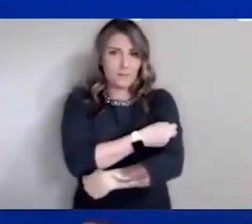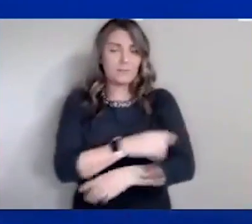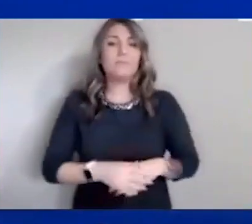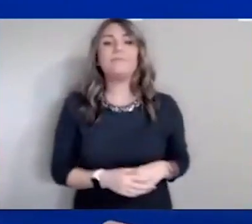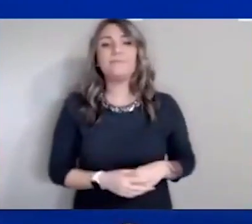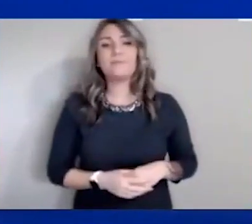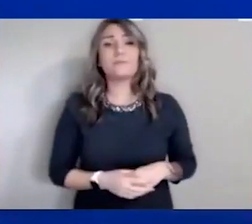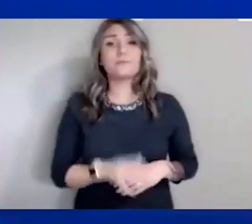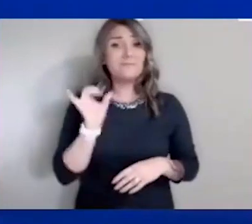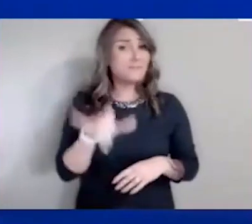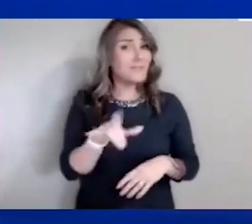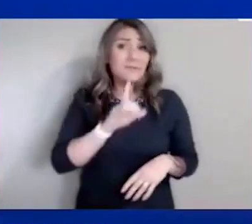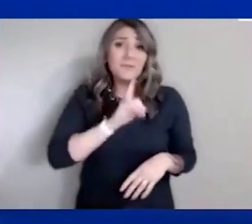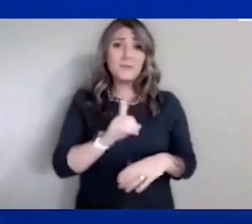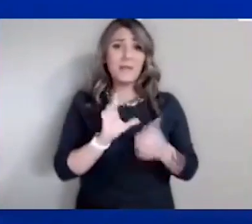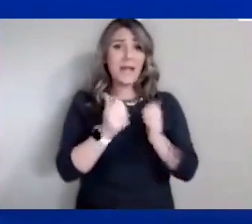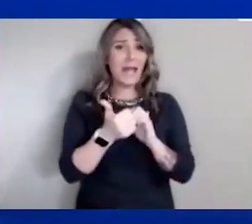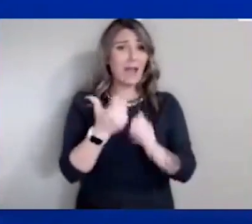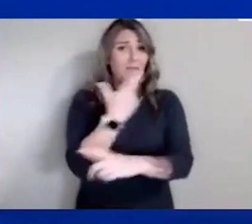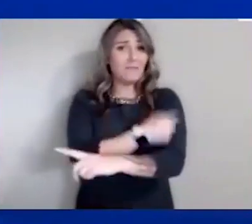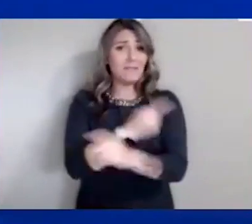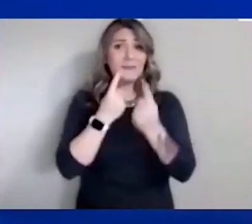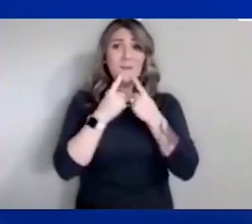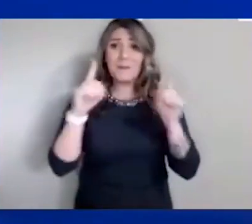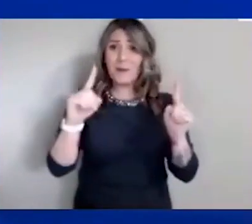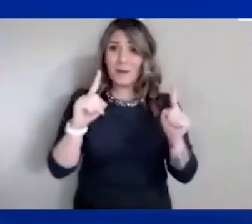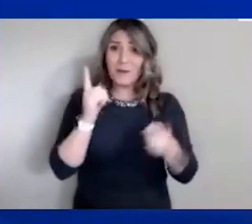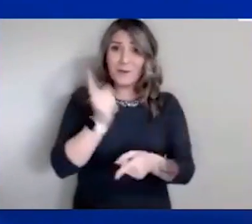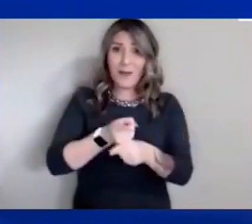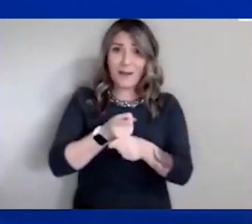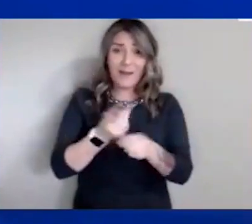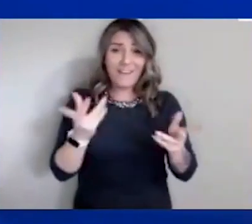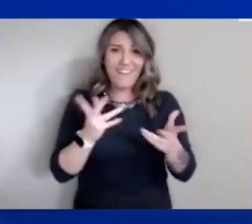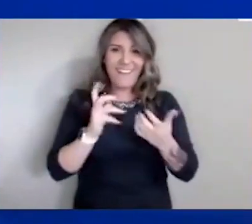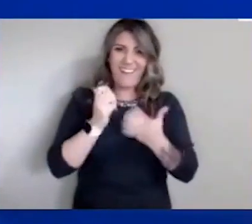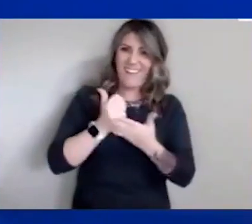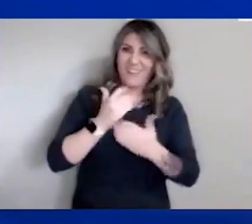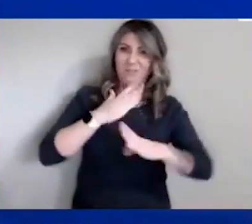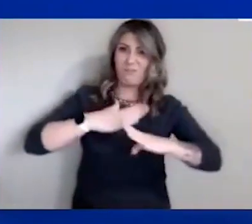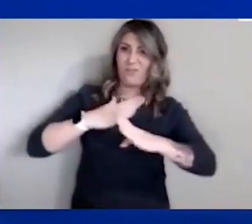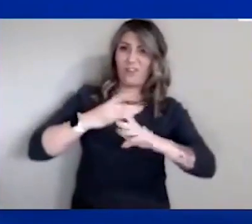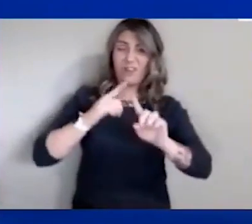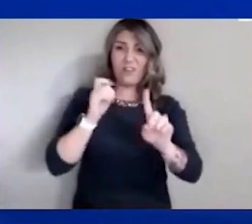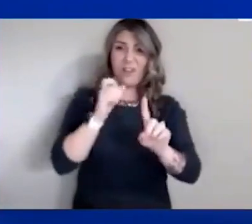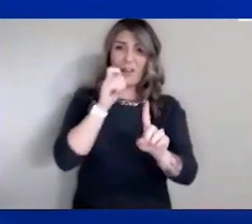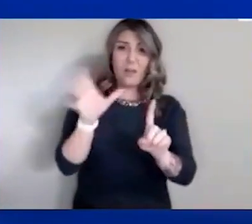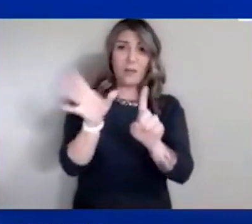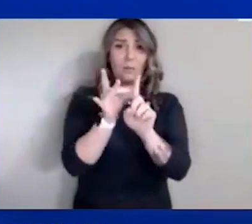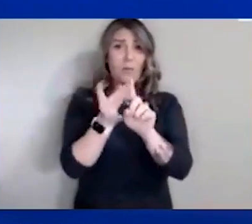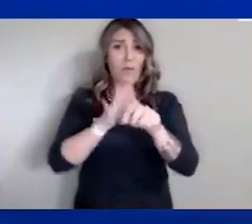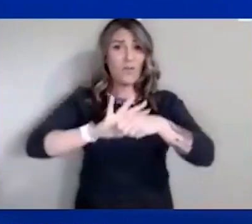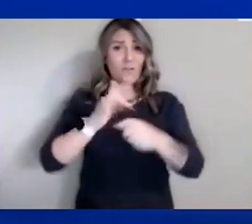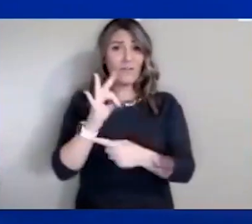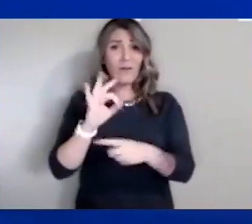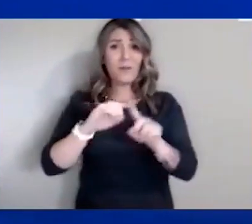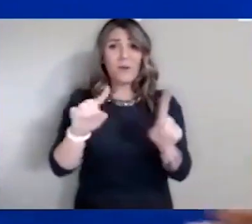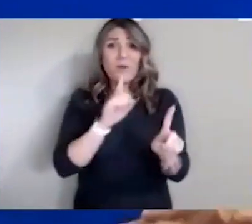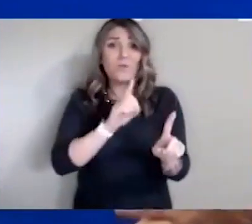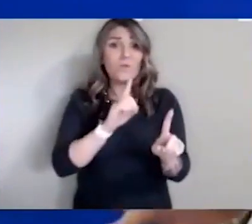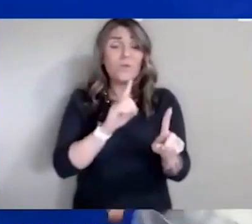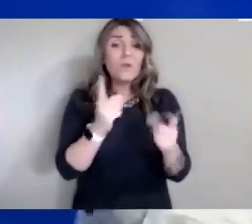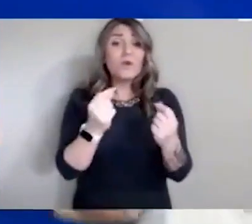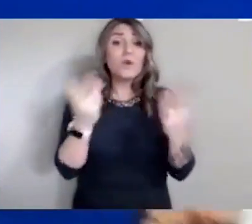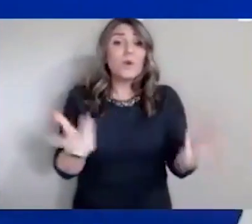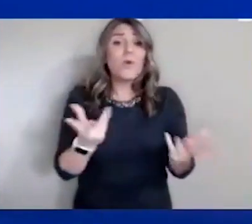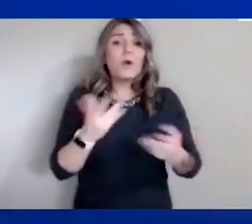really how the vaccination works, right? It helps you from not getting COVID, but what it really does is it prevents you from getting sick